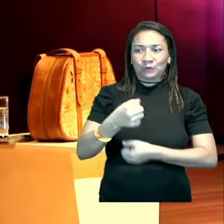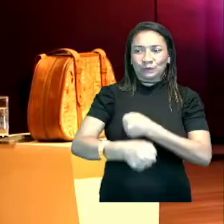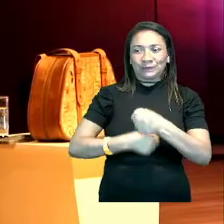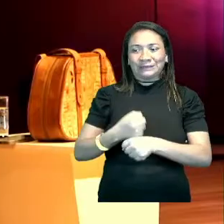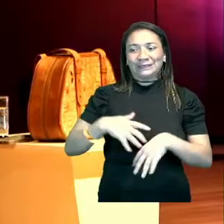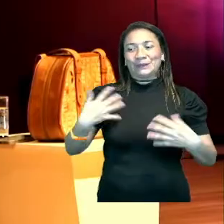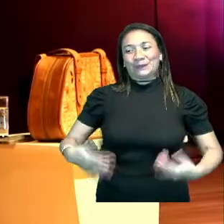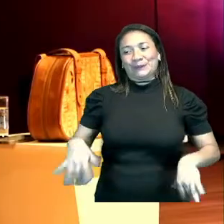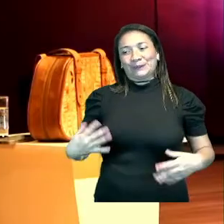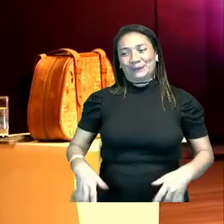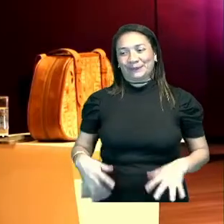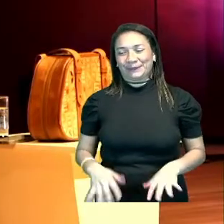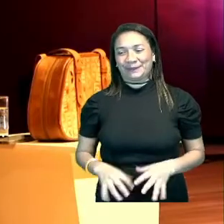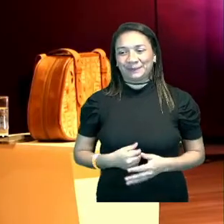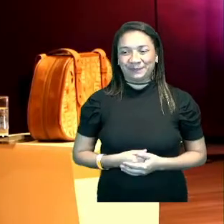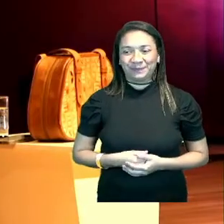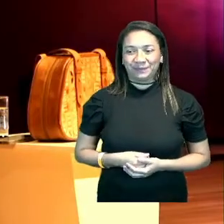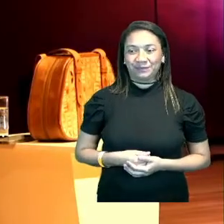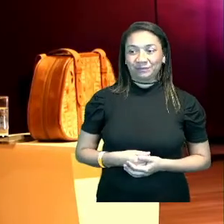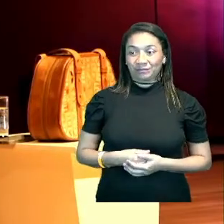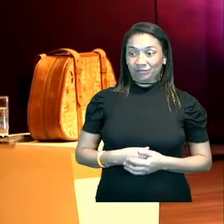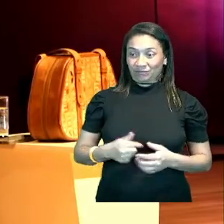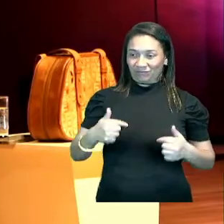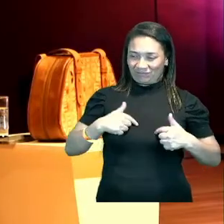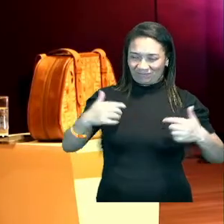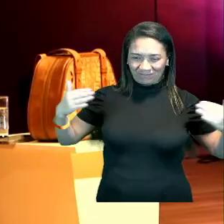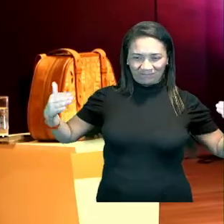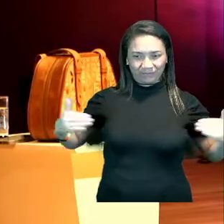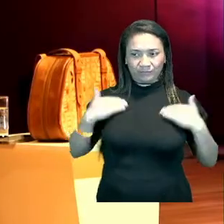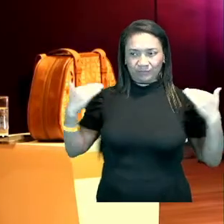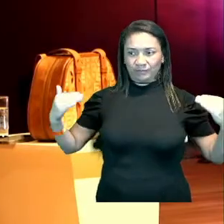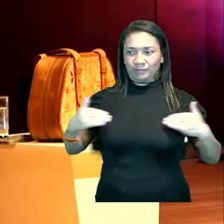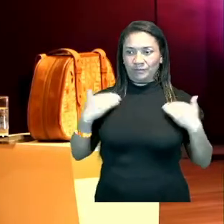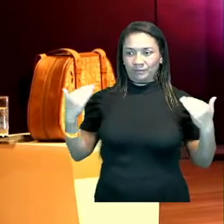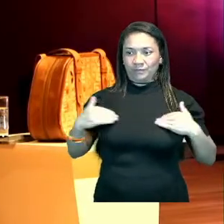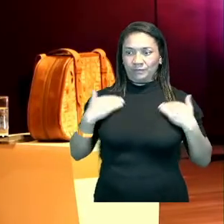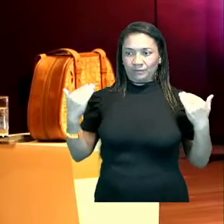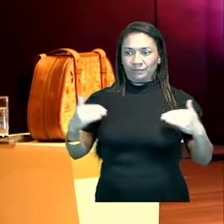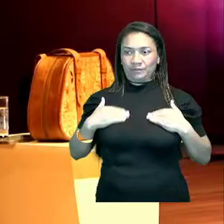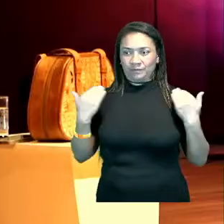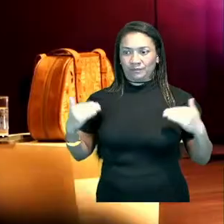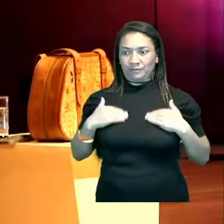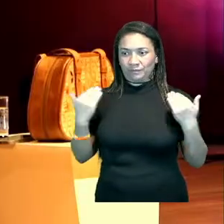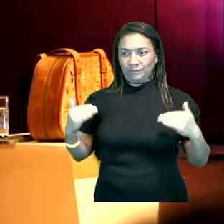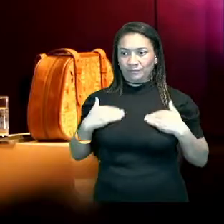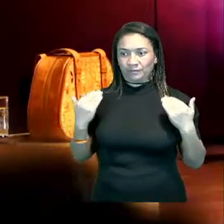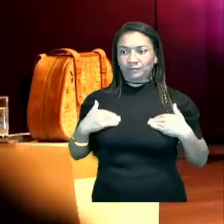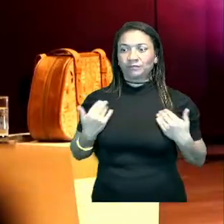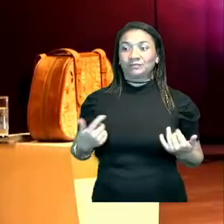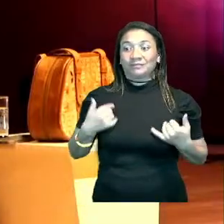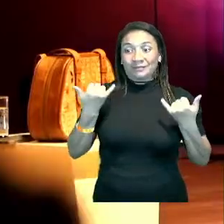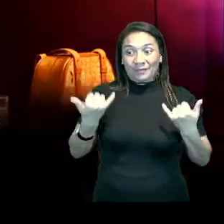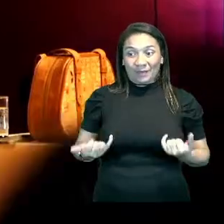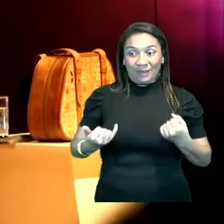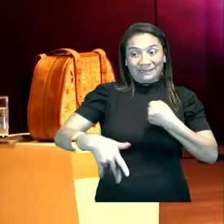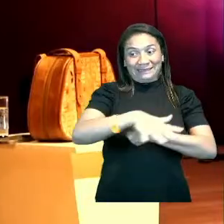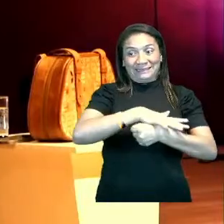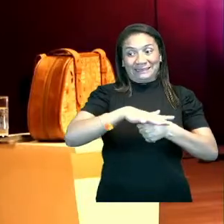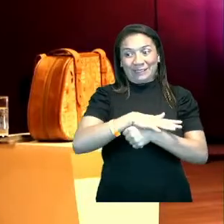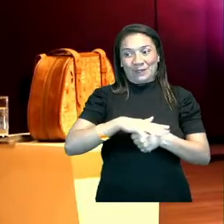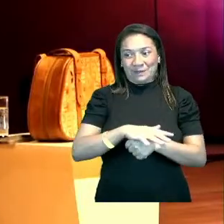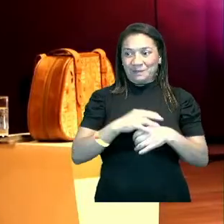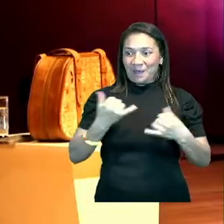I'm so happy to be back in these transformed circumstances. I know